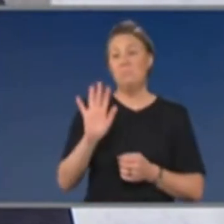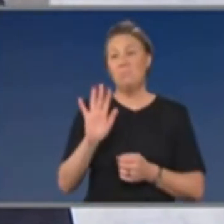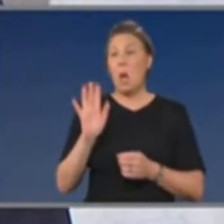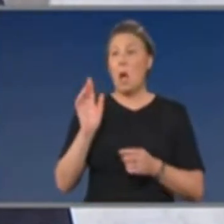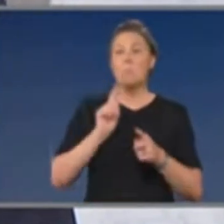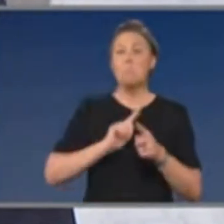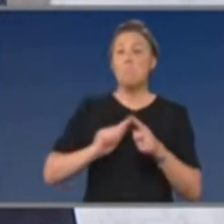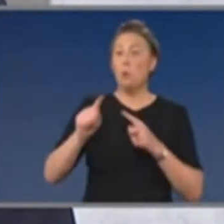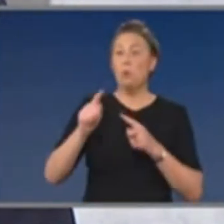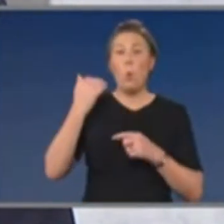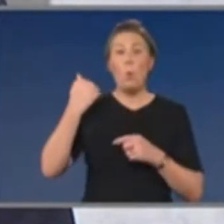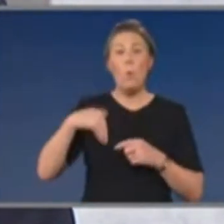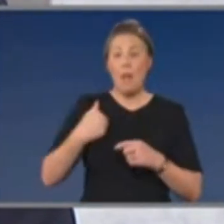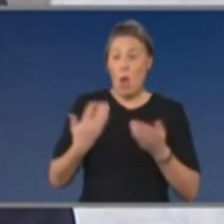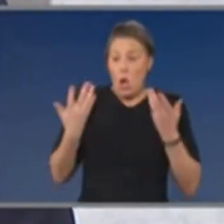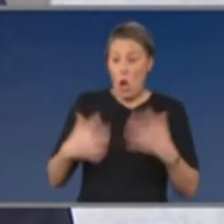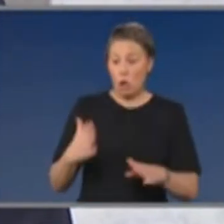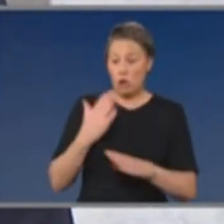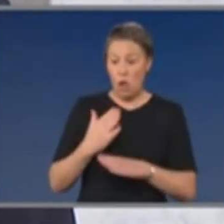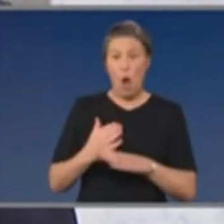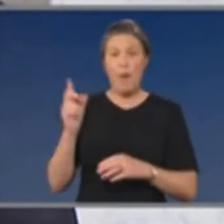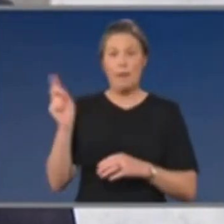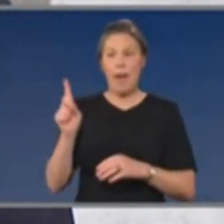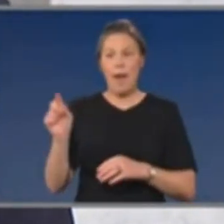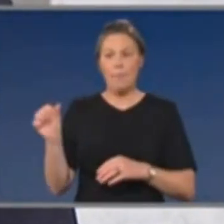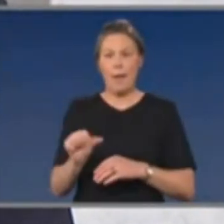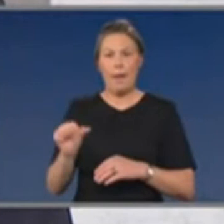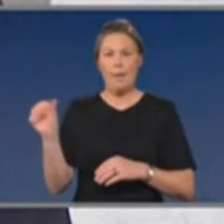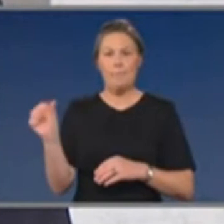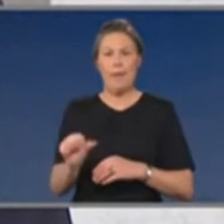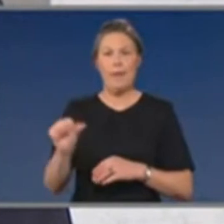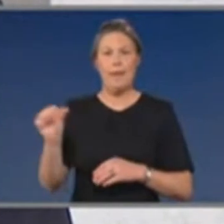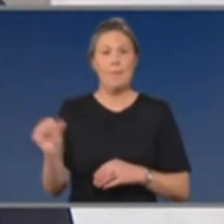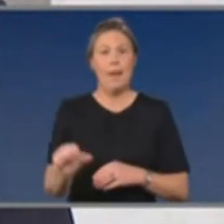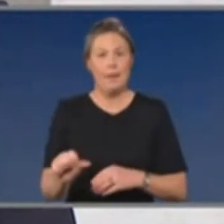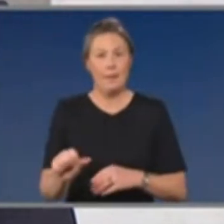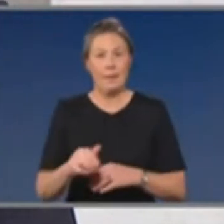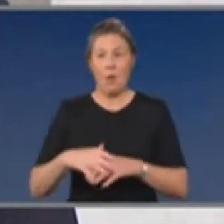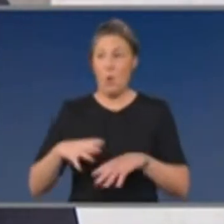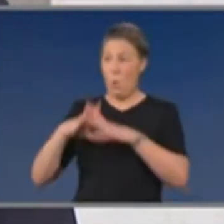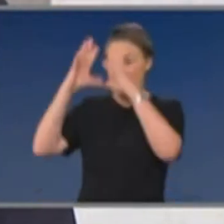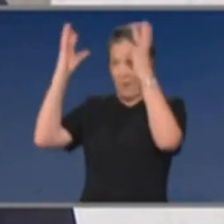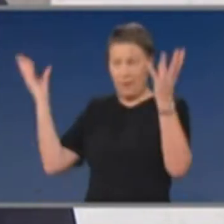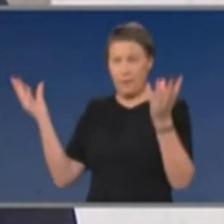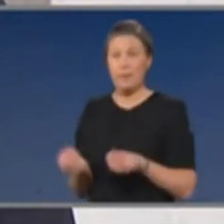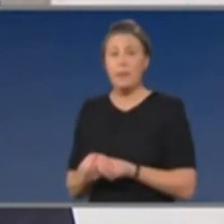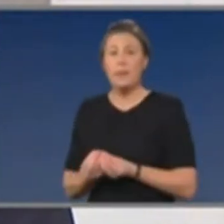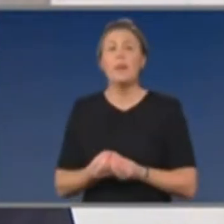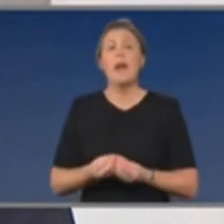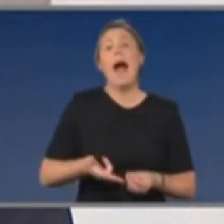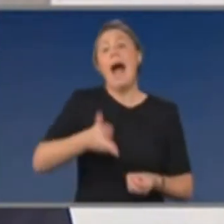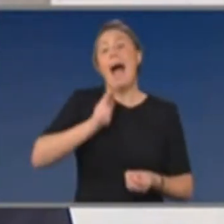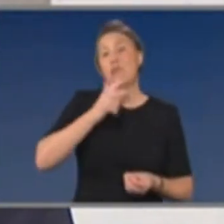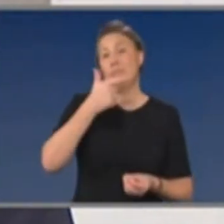by women. Now, that was after of those 874,000 jobs that were lost overall. We have